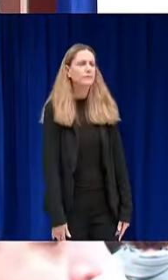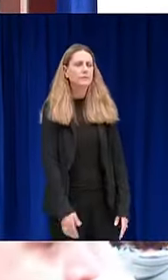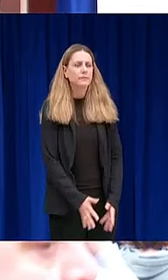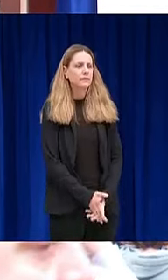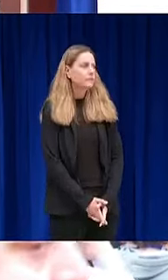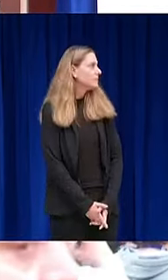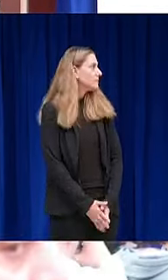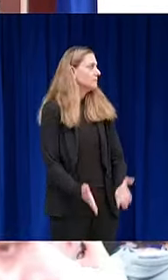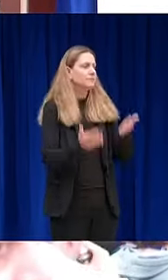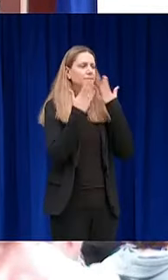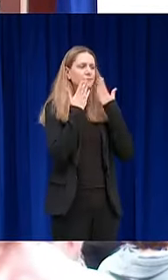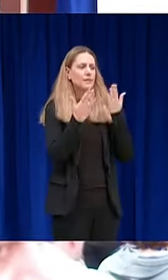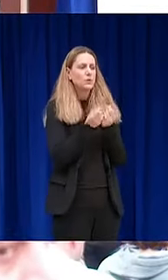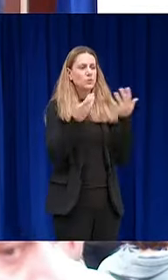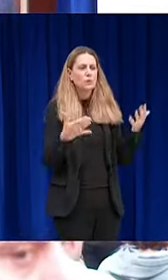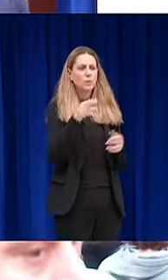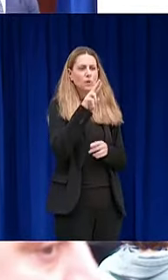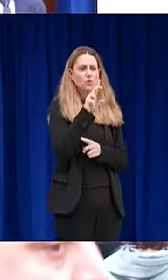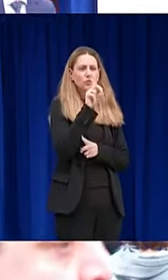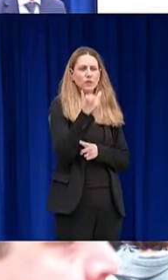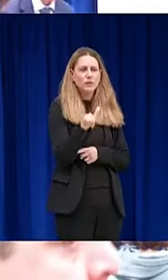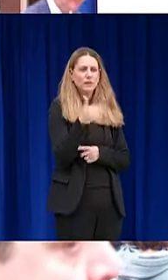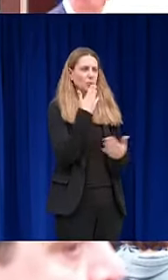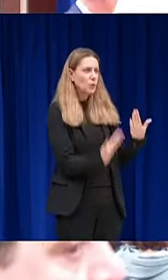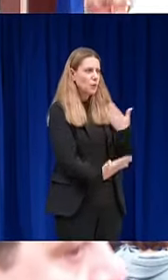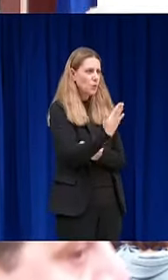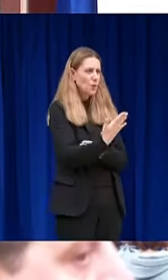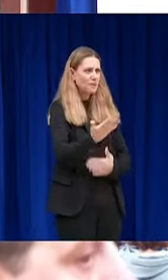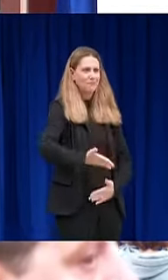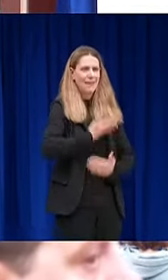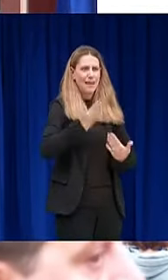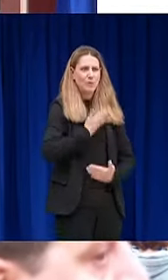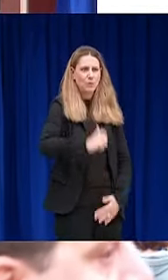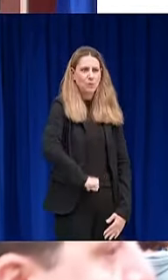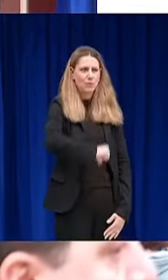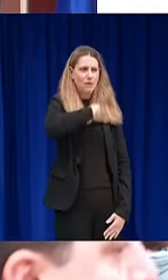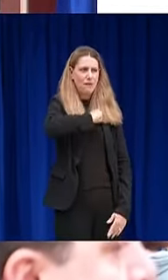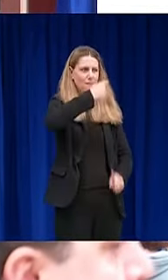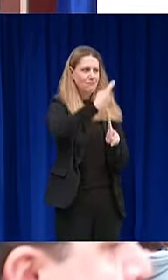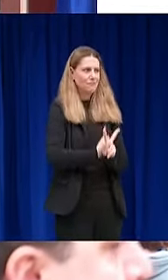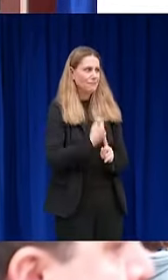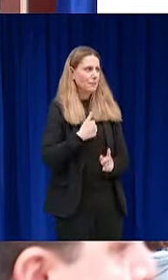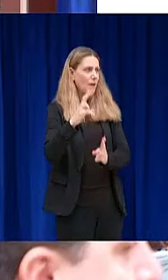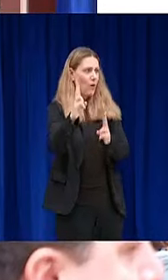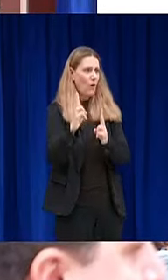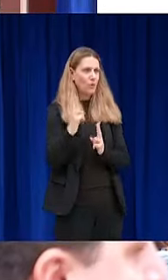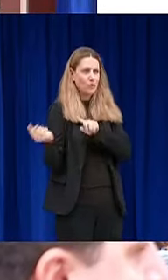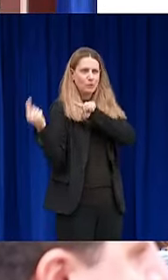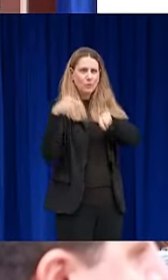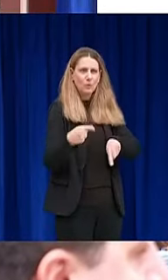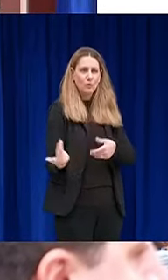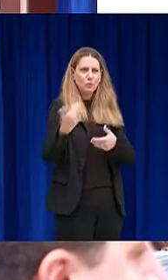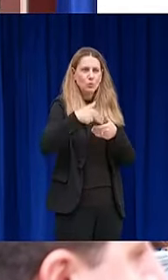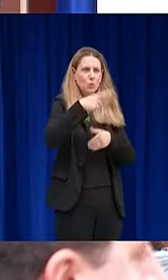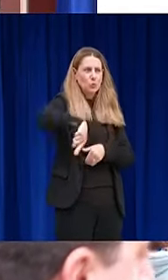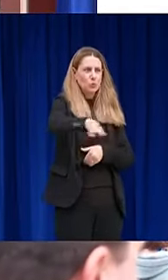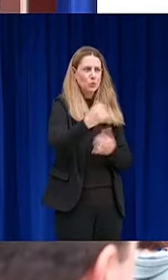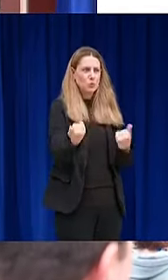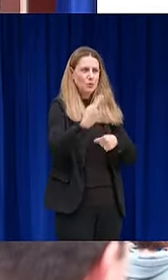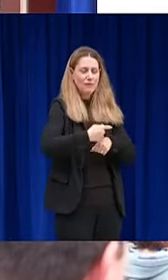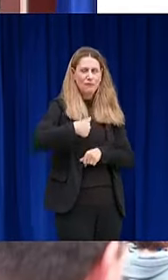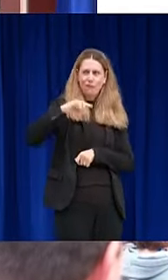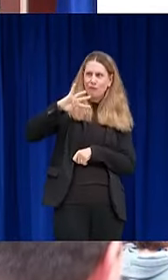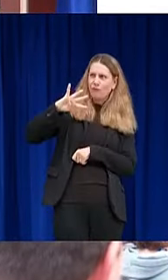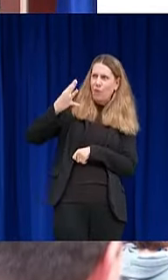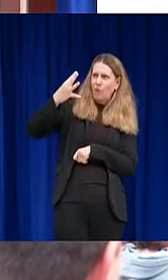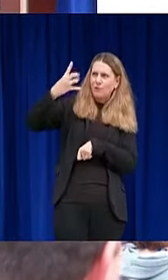Well, thank you very much, Rudy, and good morning and happy Pride. It's my honor to be with you today. This is the fourth time that I've been